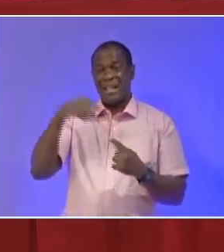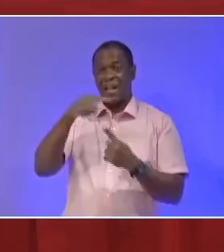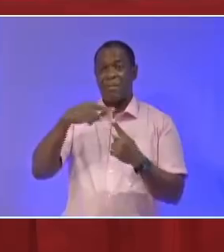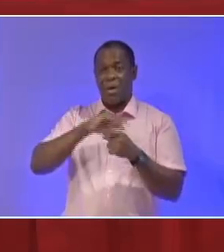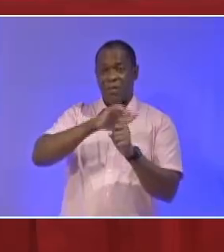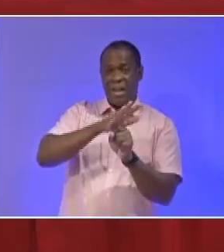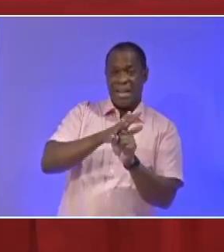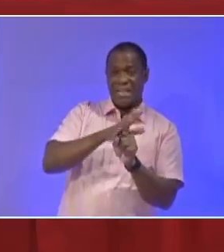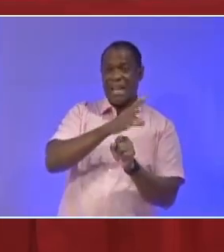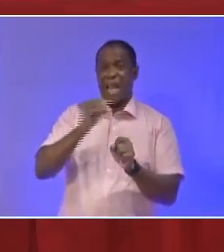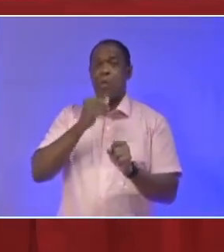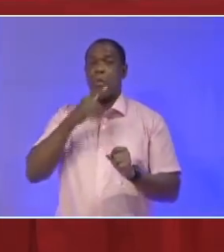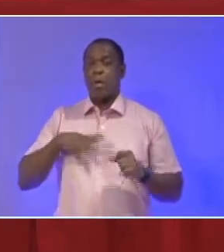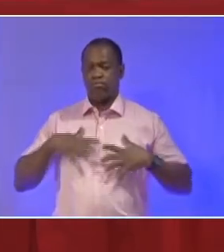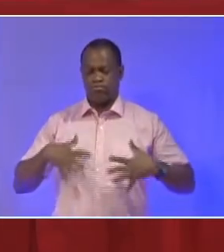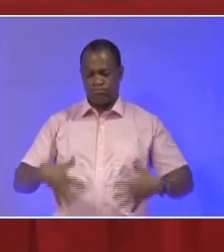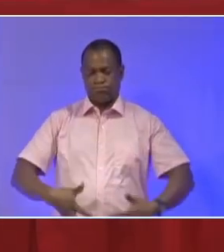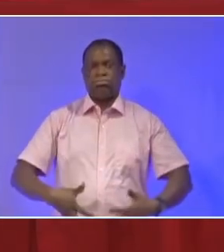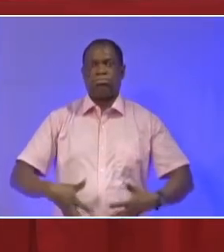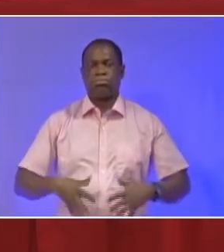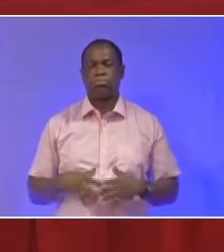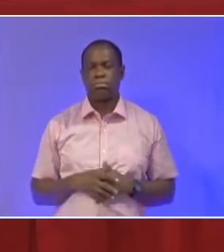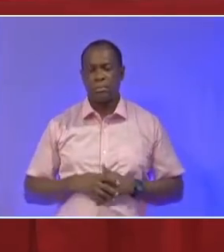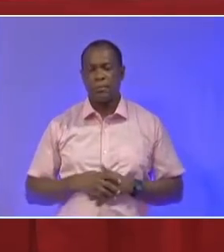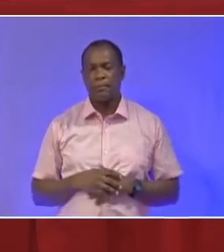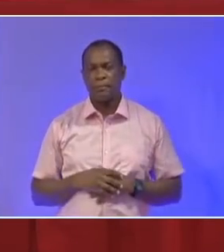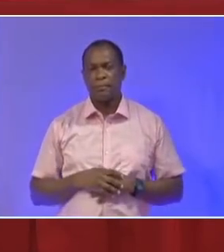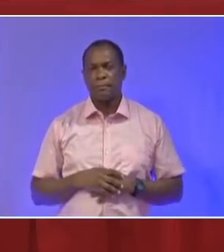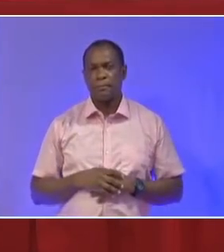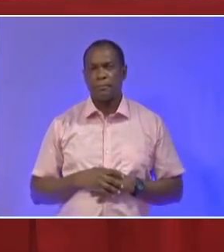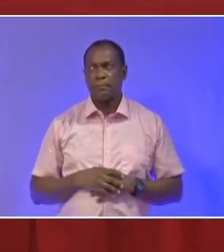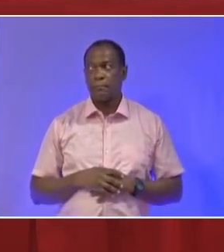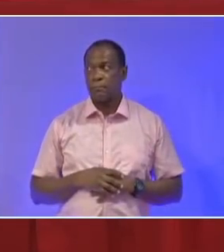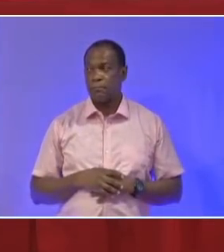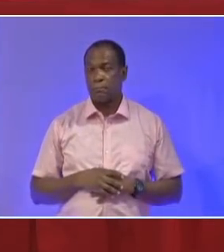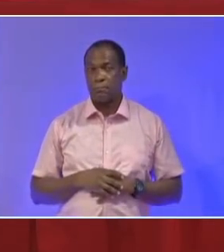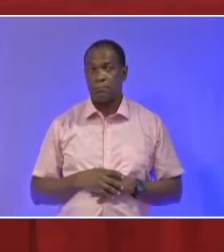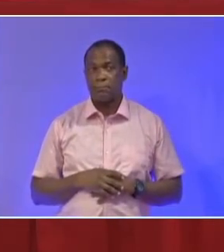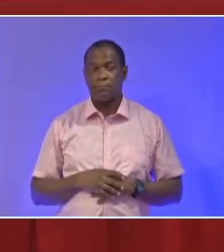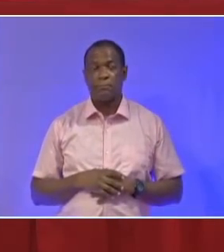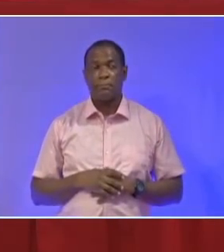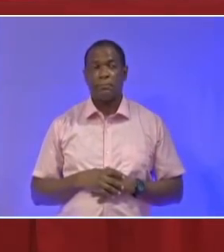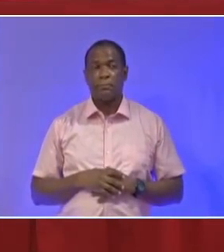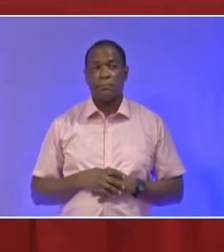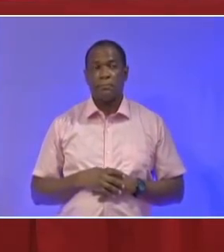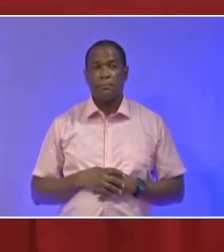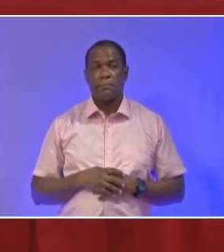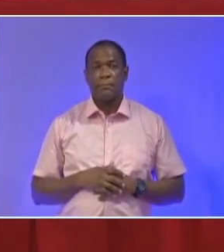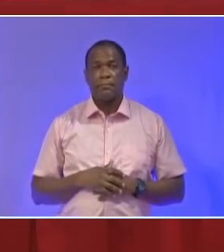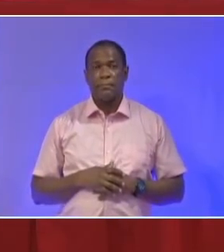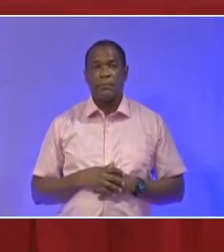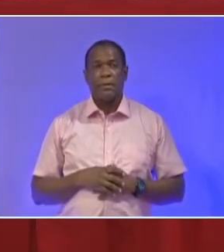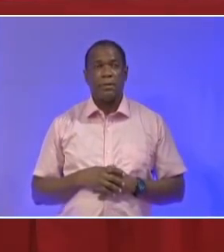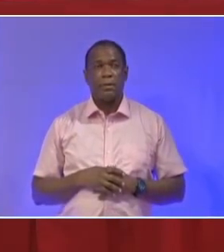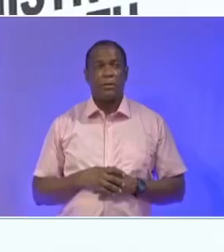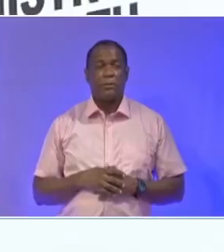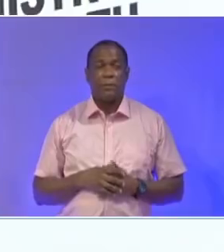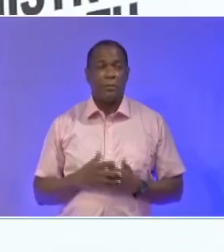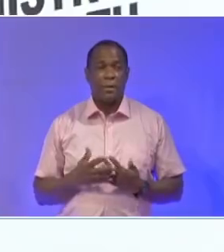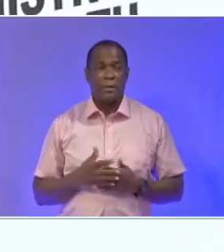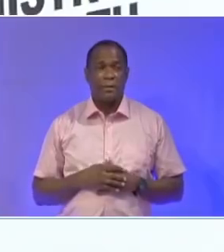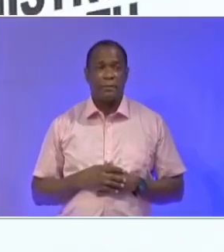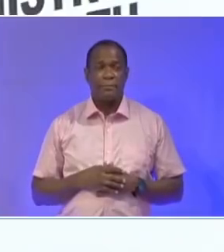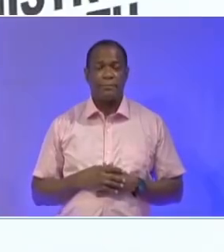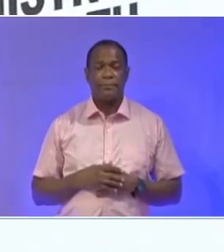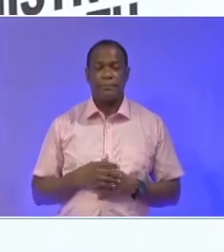morning. Thank you, Mr. Alexander. Good morning, Honorable Minister. Good morning,